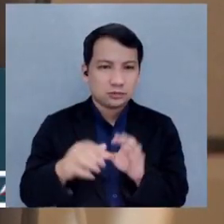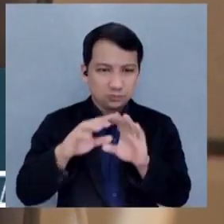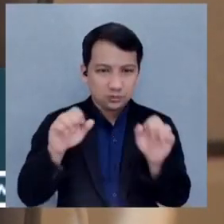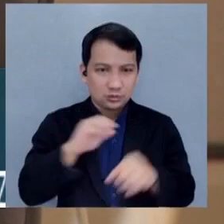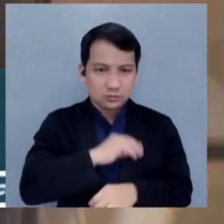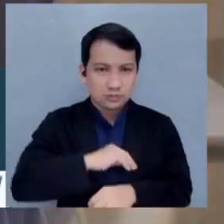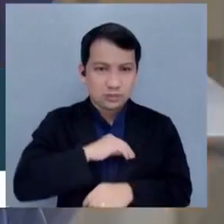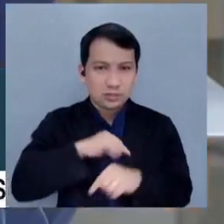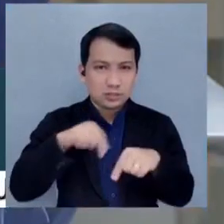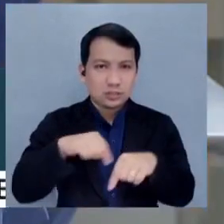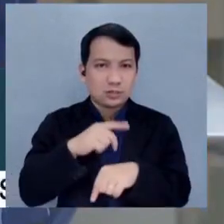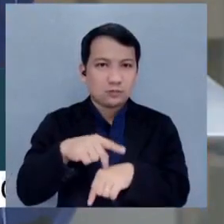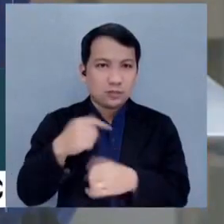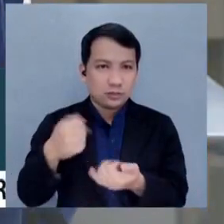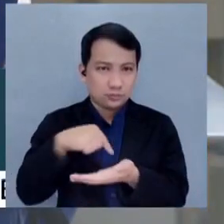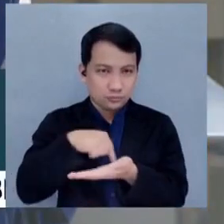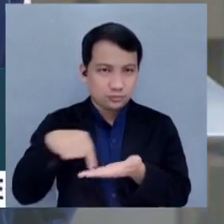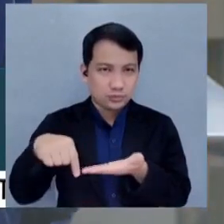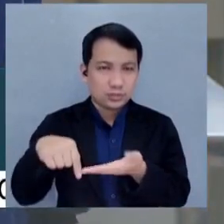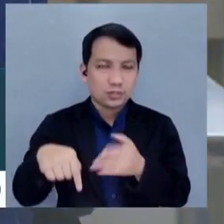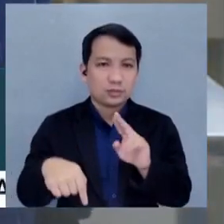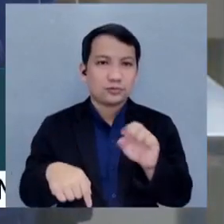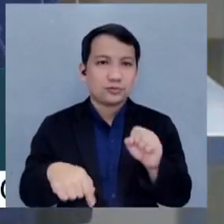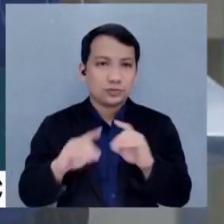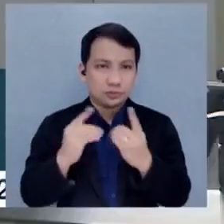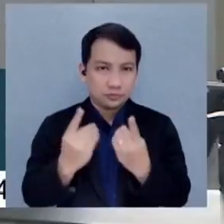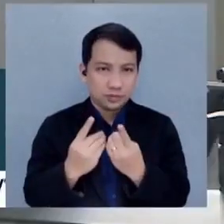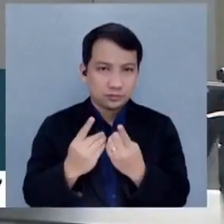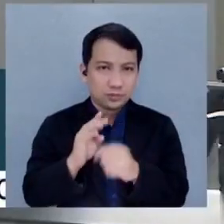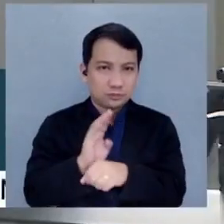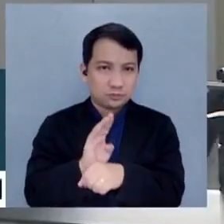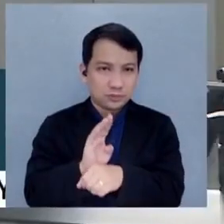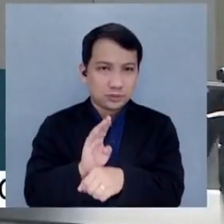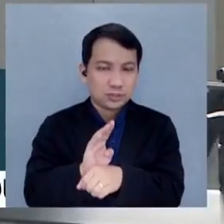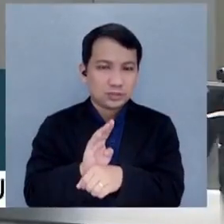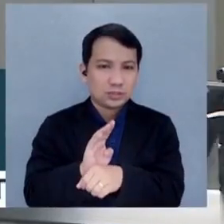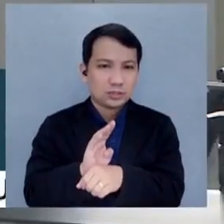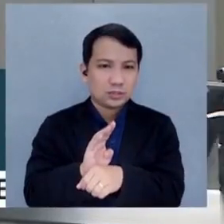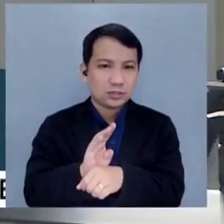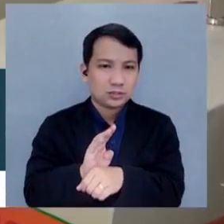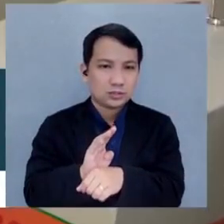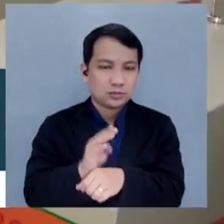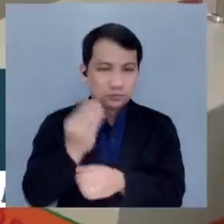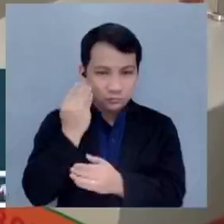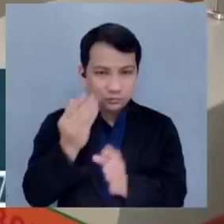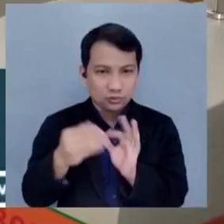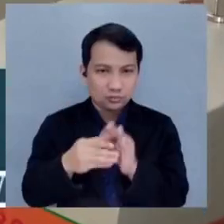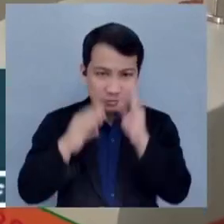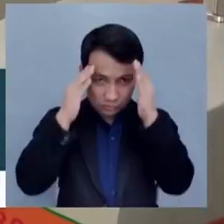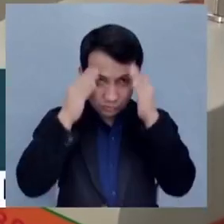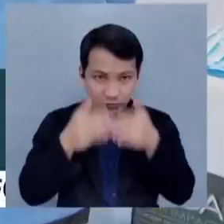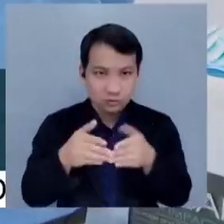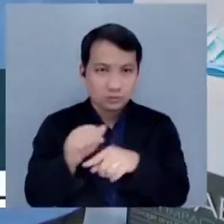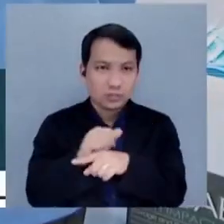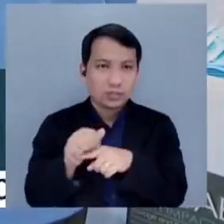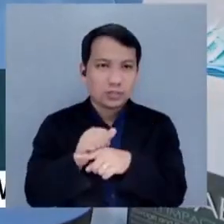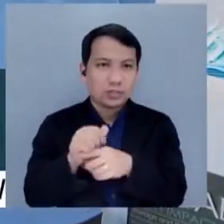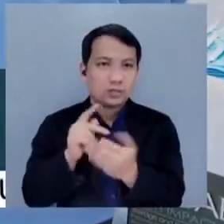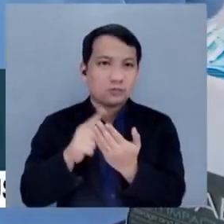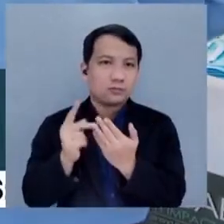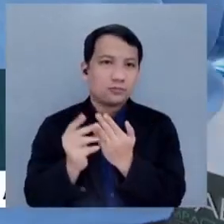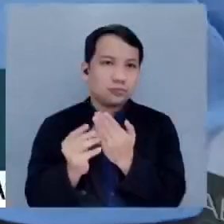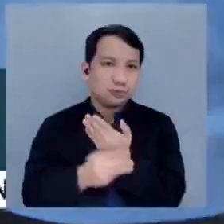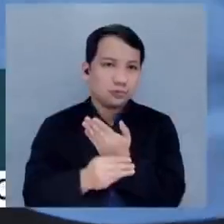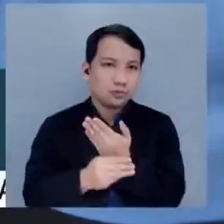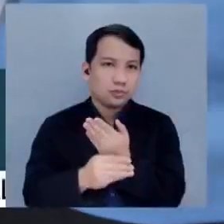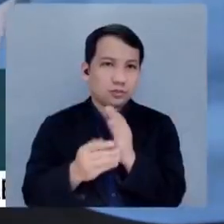country this week. The U.S. Department of Commerce reveals much of the investments will focus on training programs and upskilling